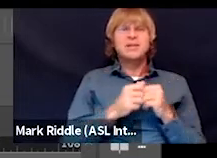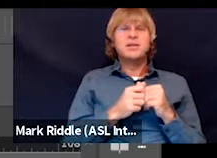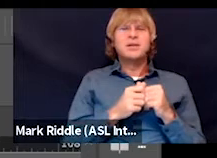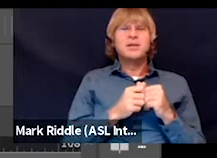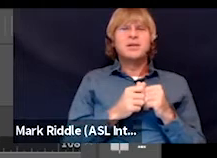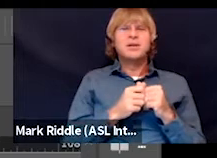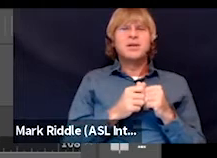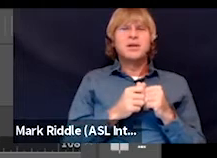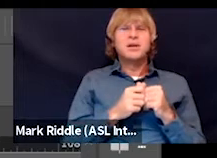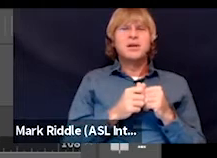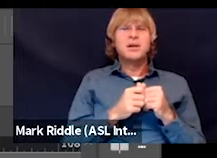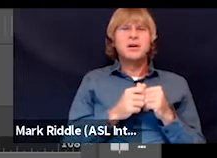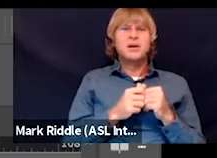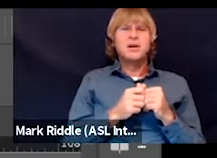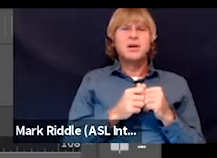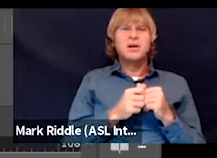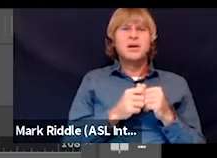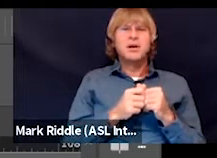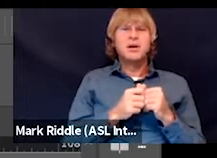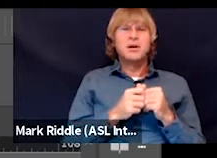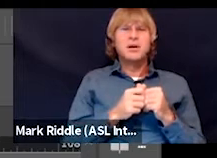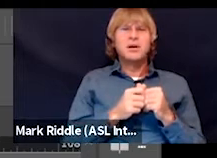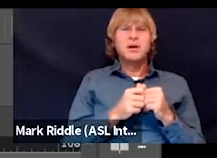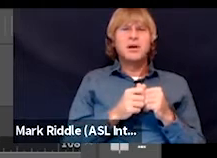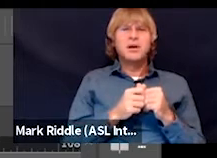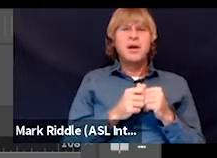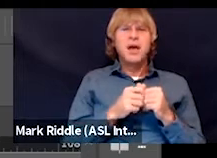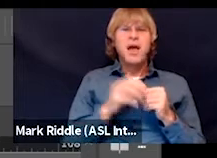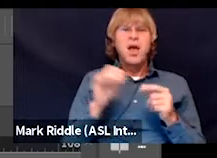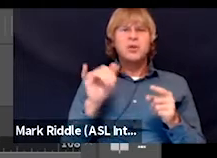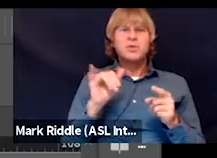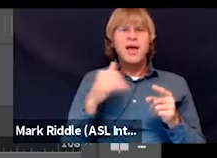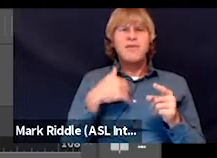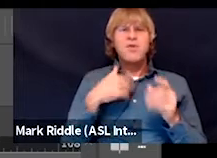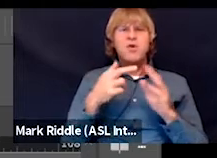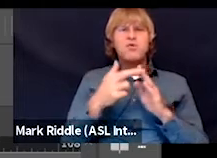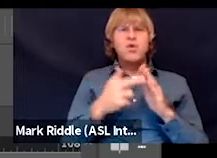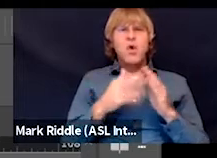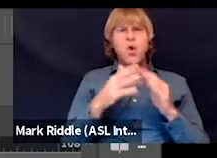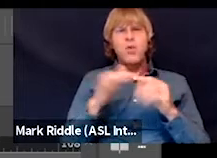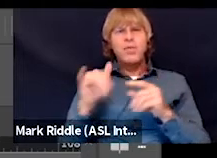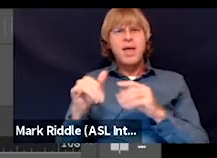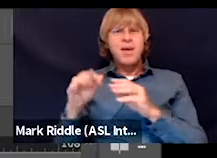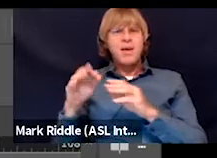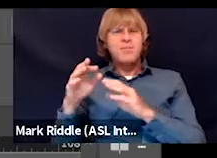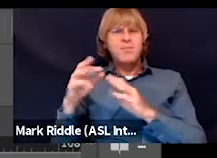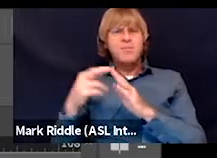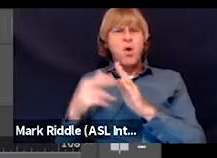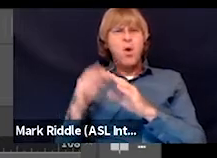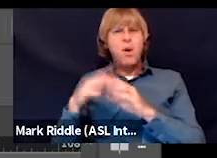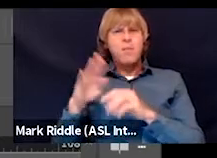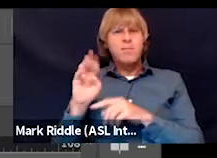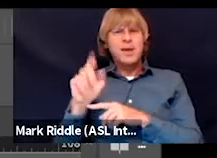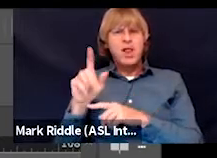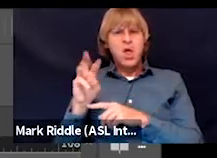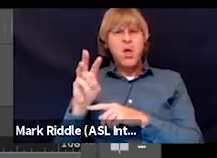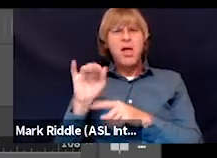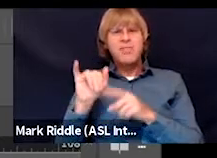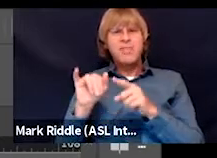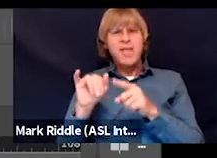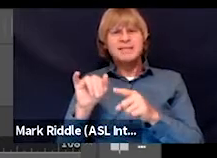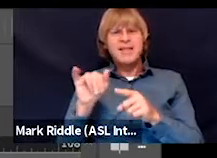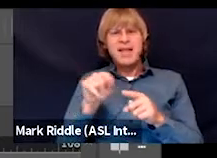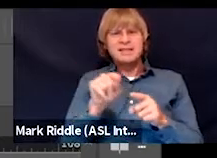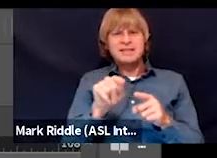Let's go back to that. And there's also a rule on below. That's, believe it or not, this